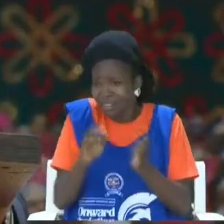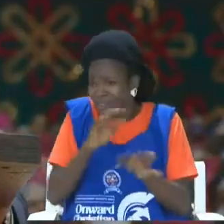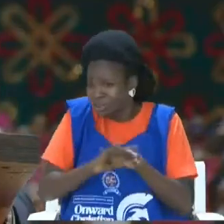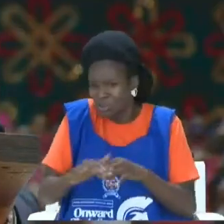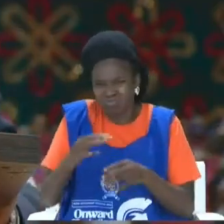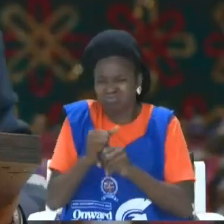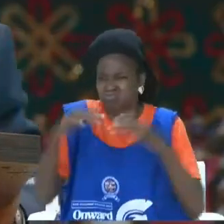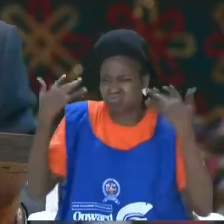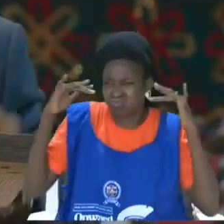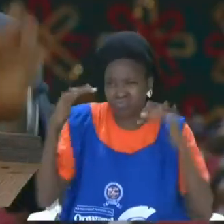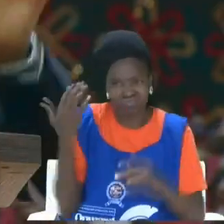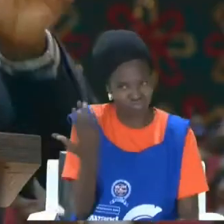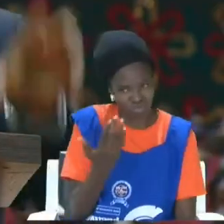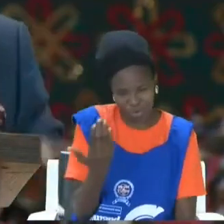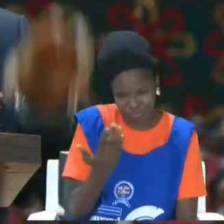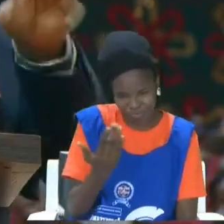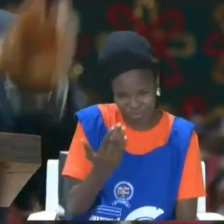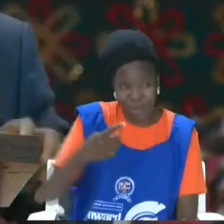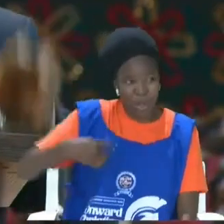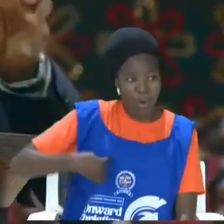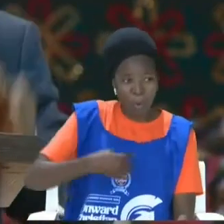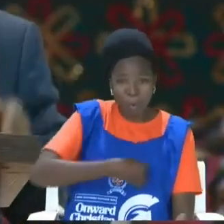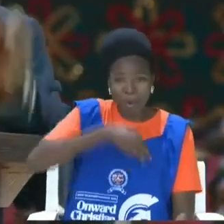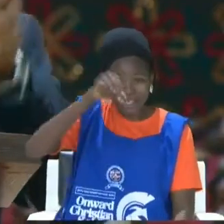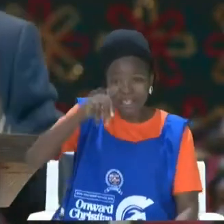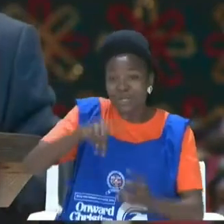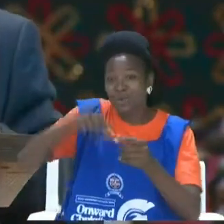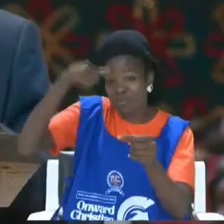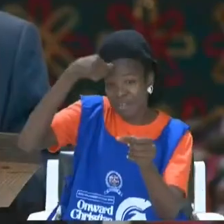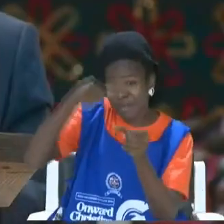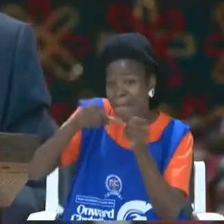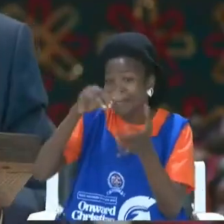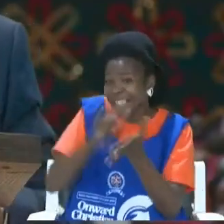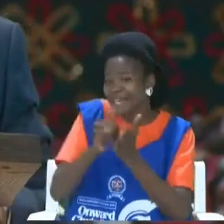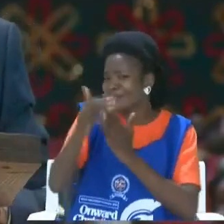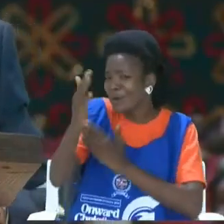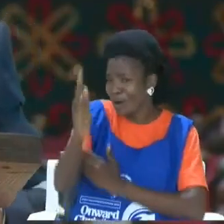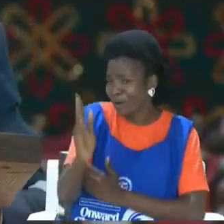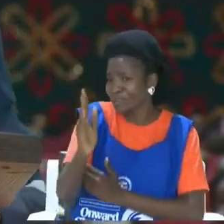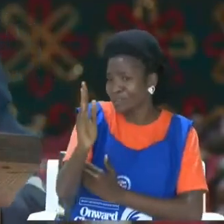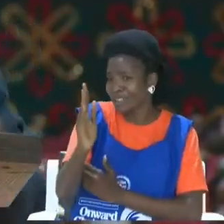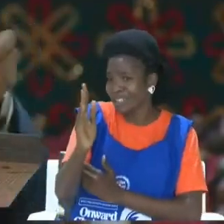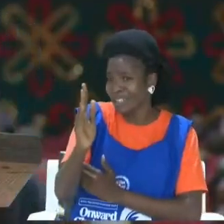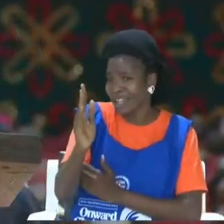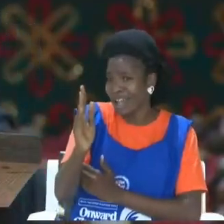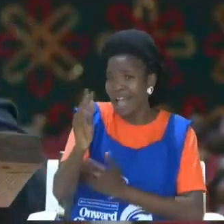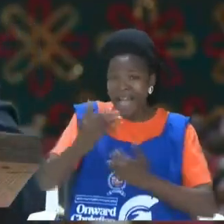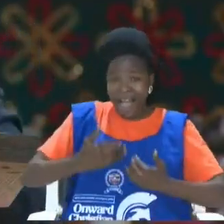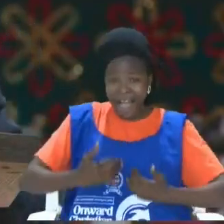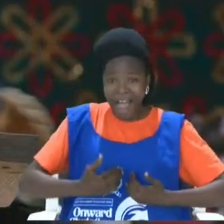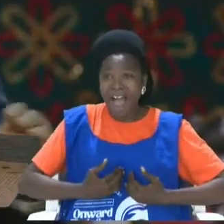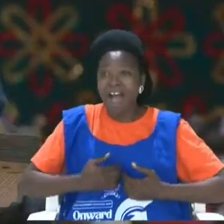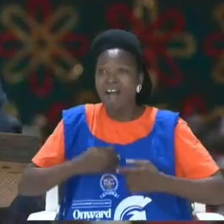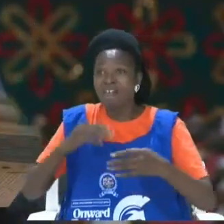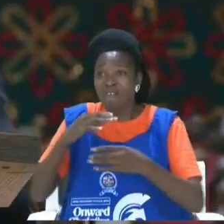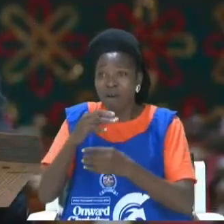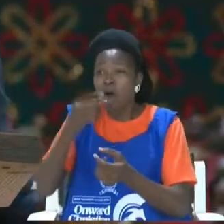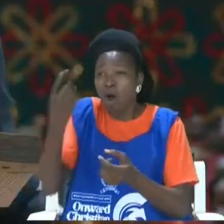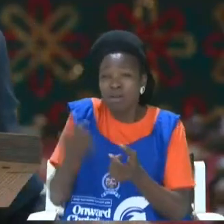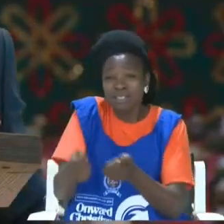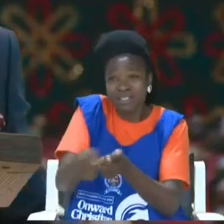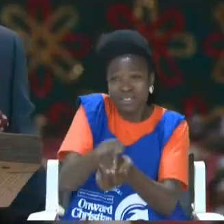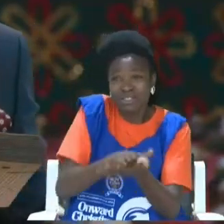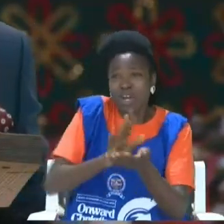noise. We need to remember that God had just destroyed the